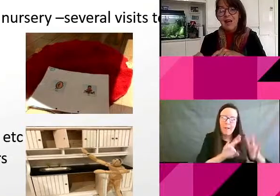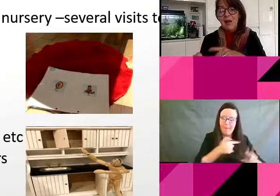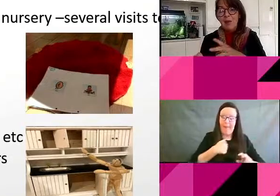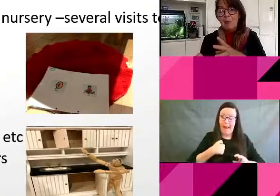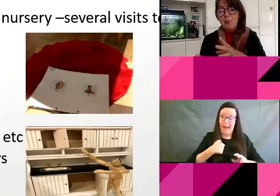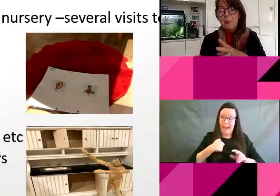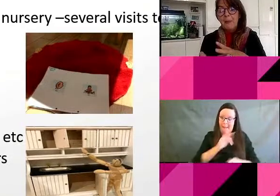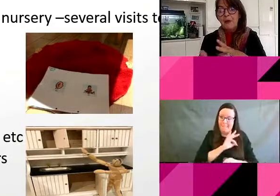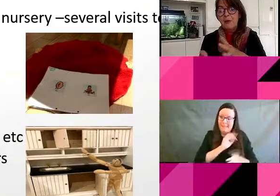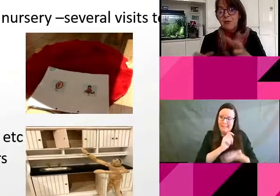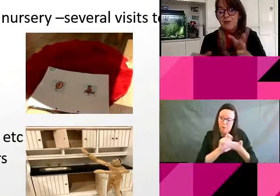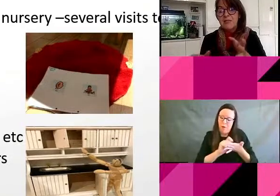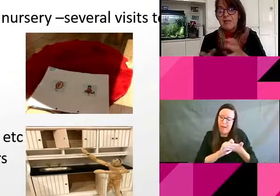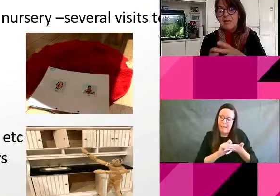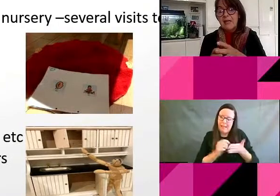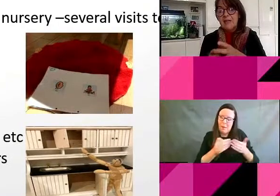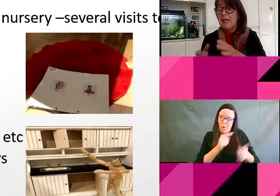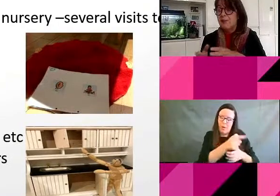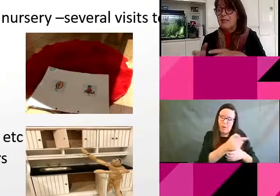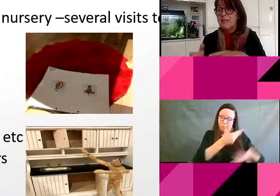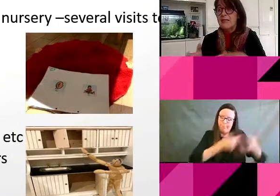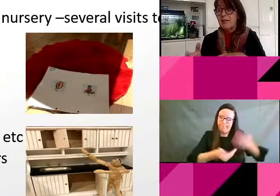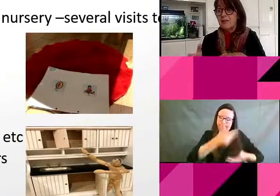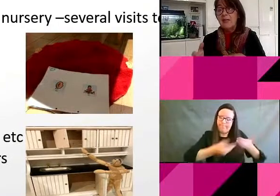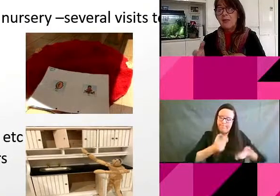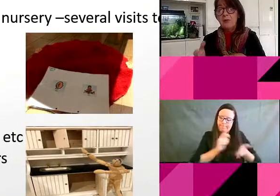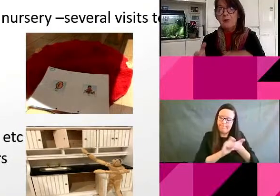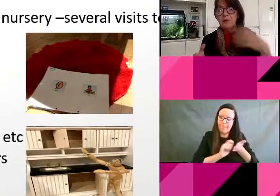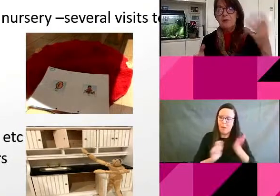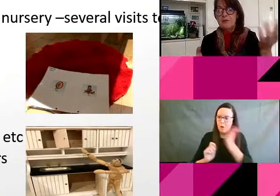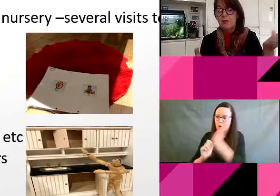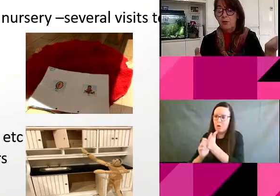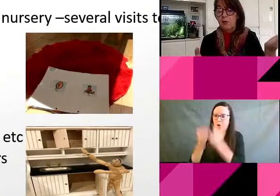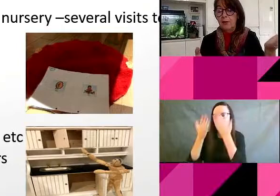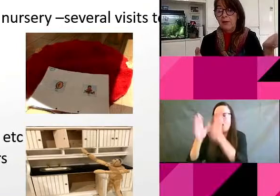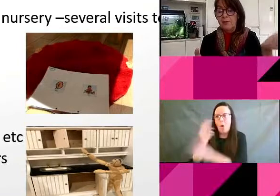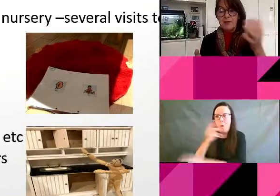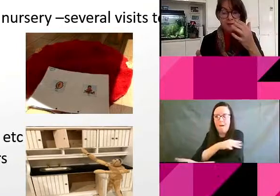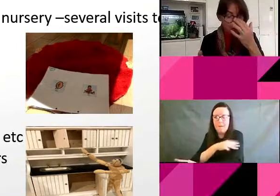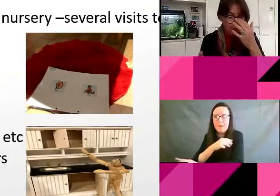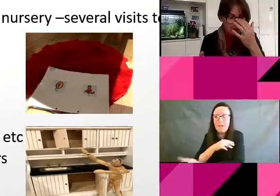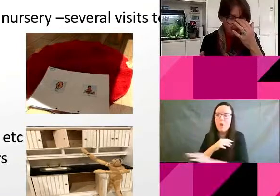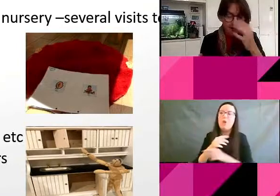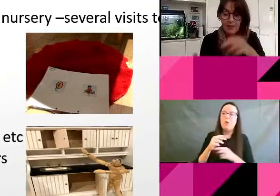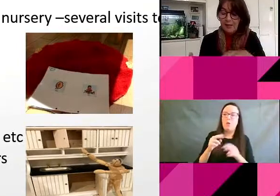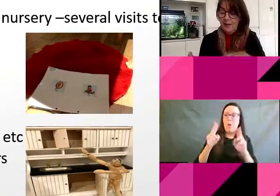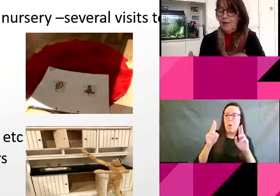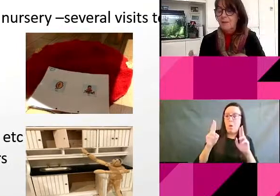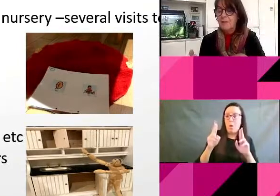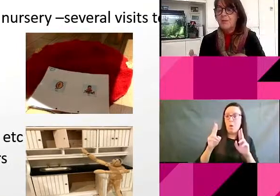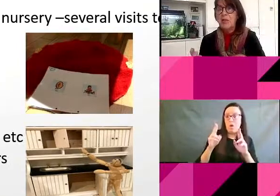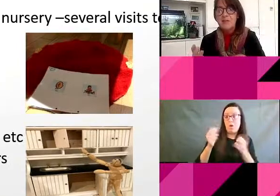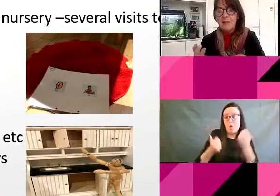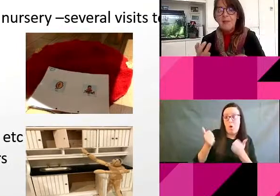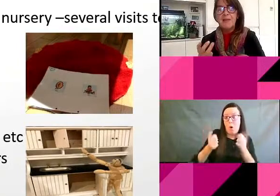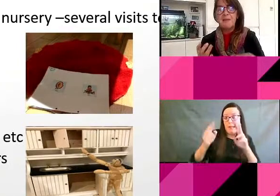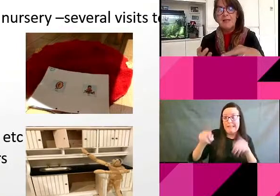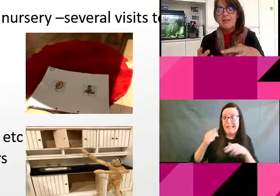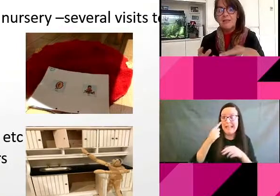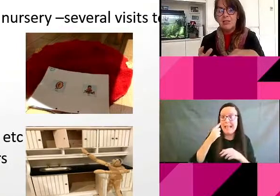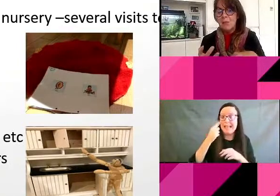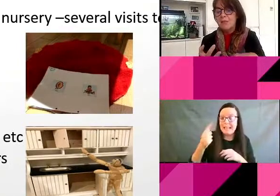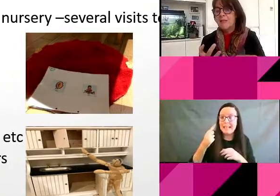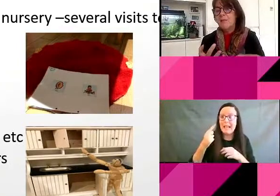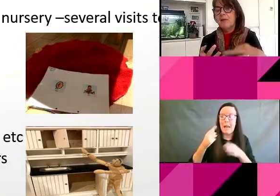stickers, questions like, can you test out in the room? So on camera, so the court would see, show me something that's